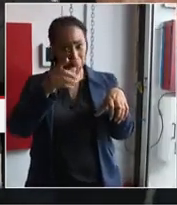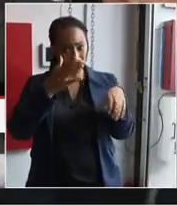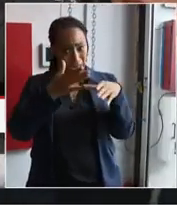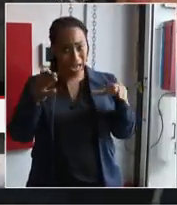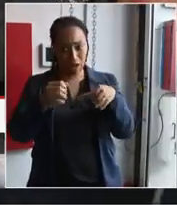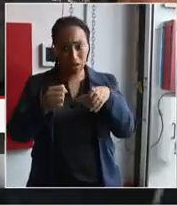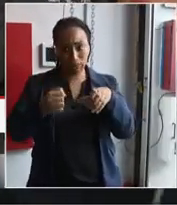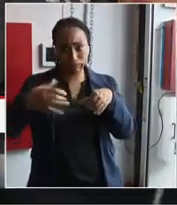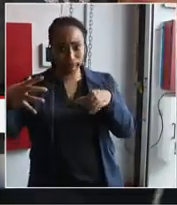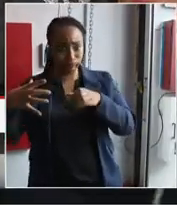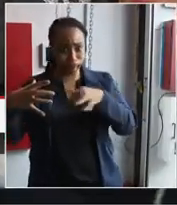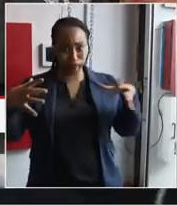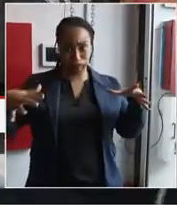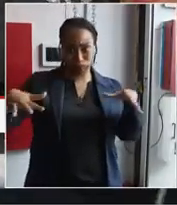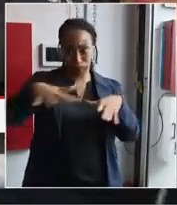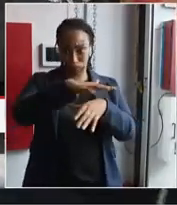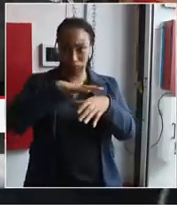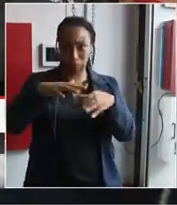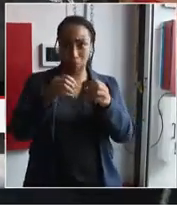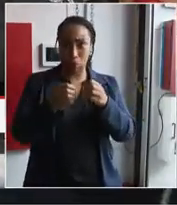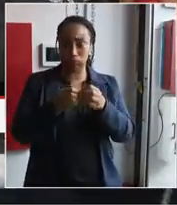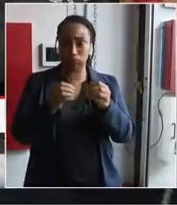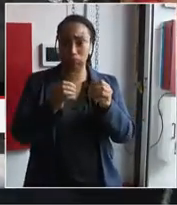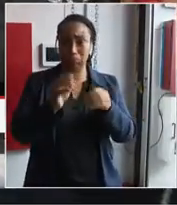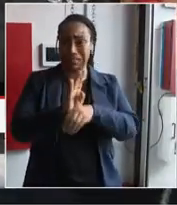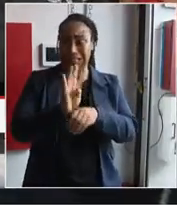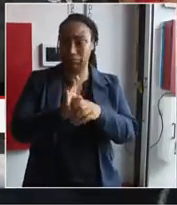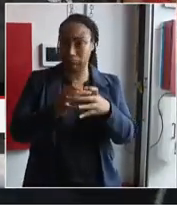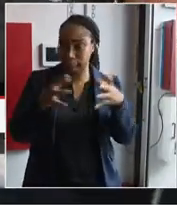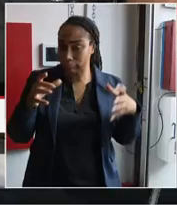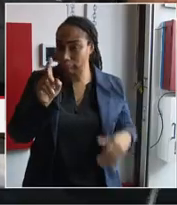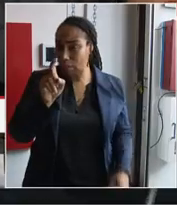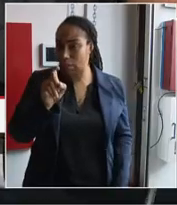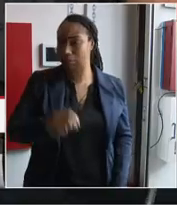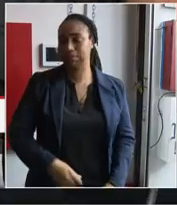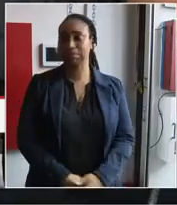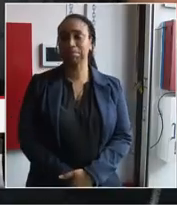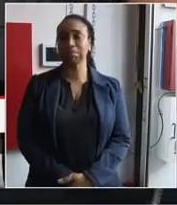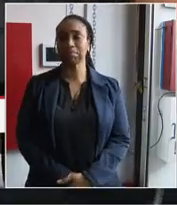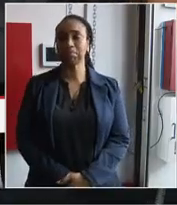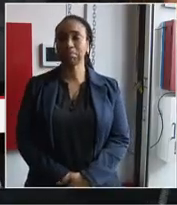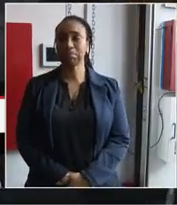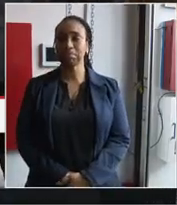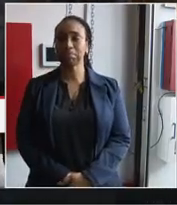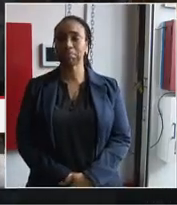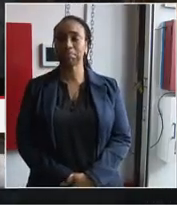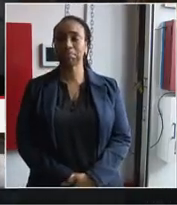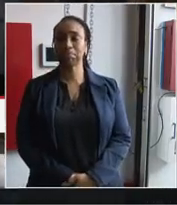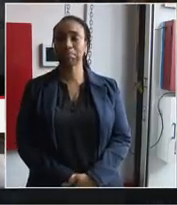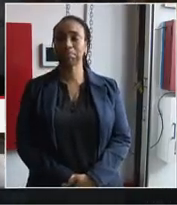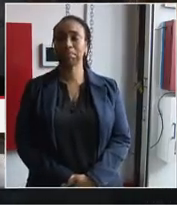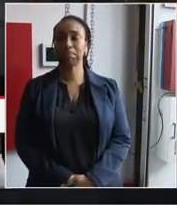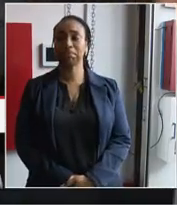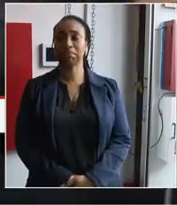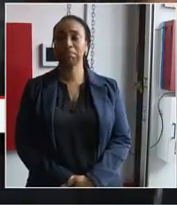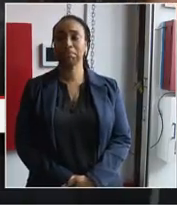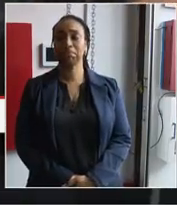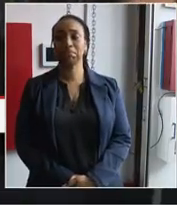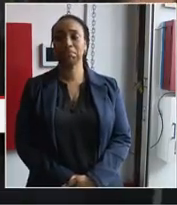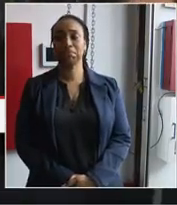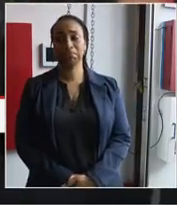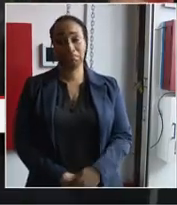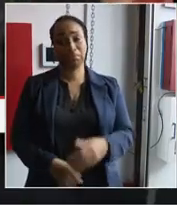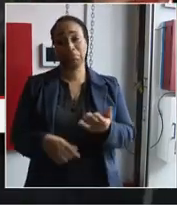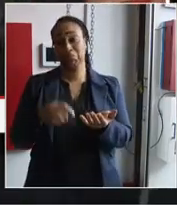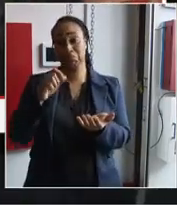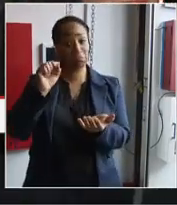have consistently invested in historic Anacostia over my 10 years as mayor. One of the